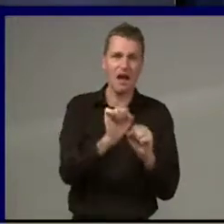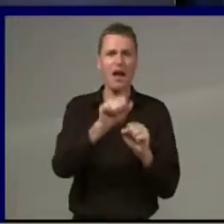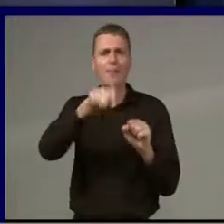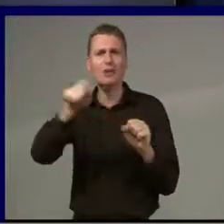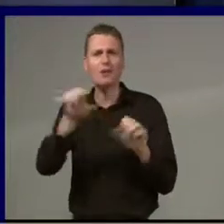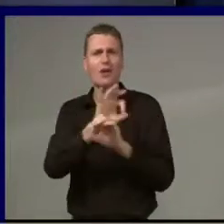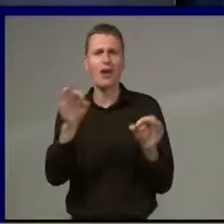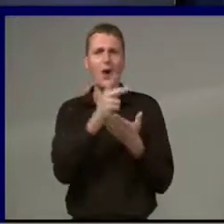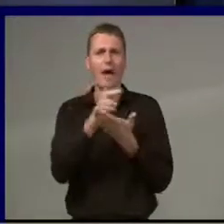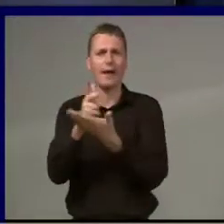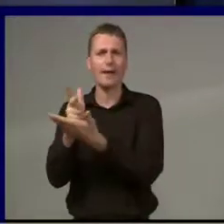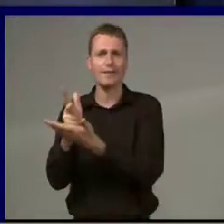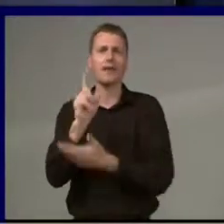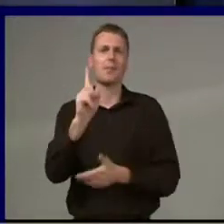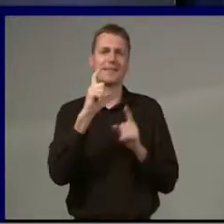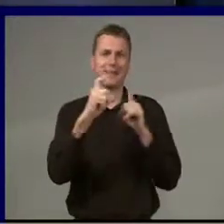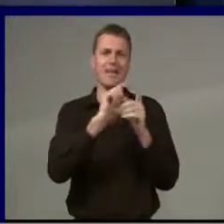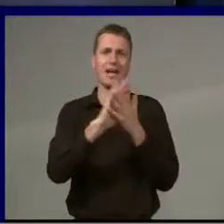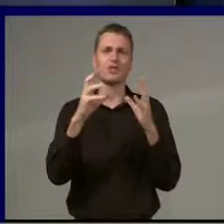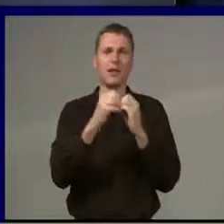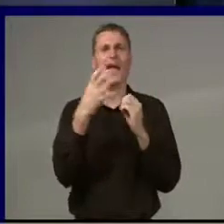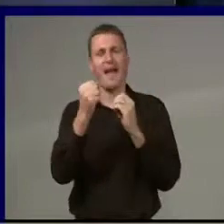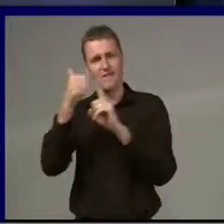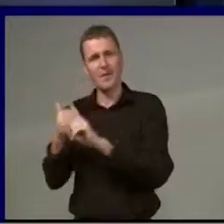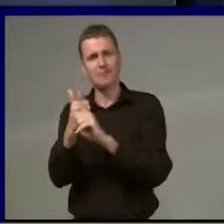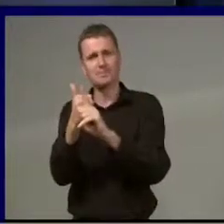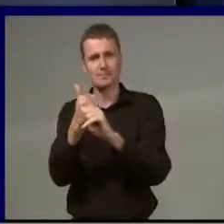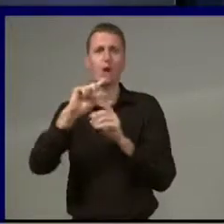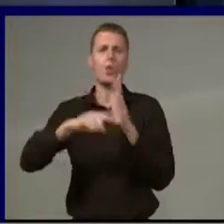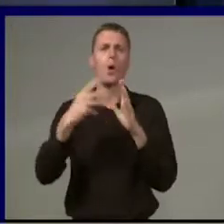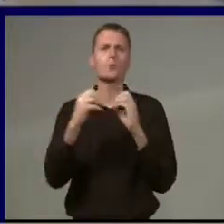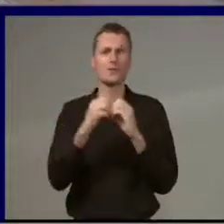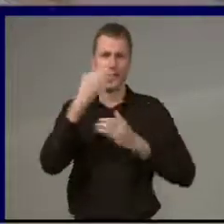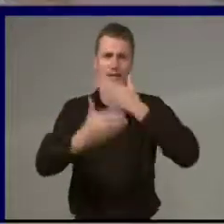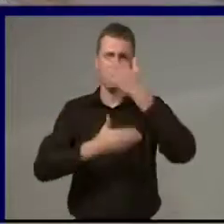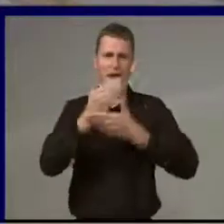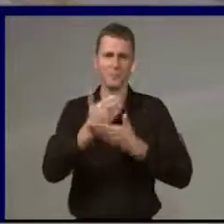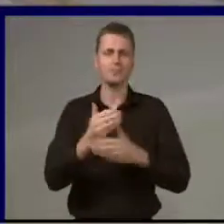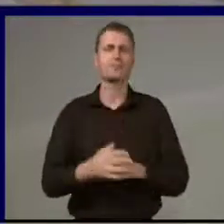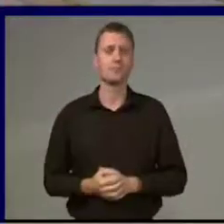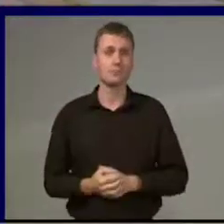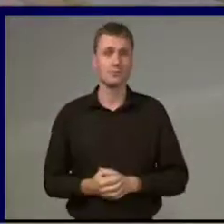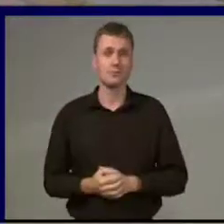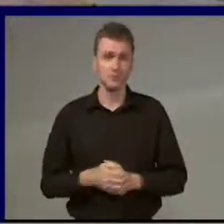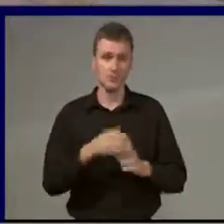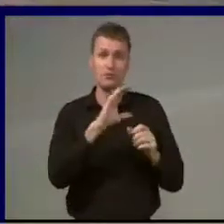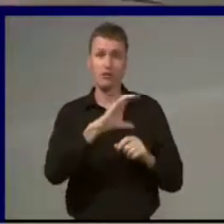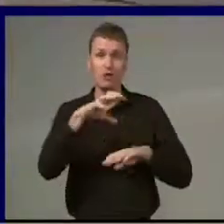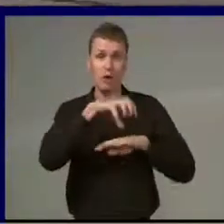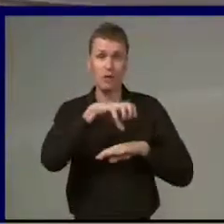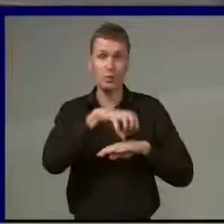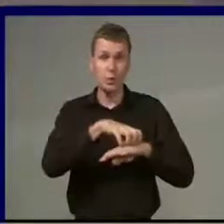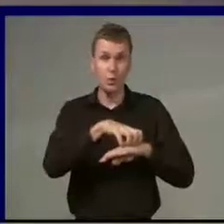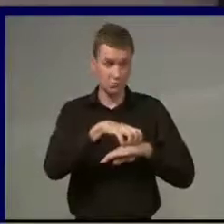the Canterbury District Health Board has an alternative. Joelle Bautista explains. Construction on Christchurch Hospital